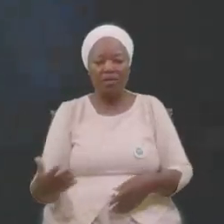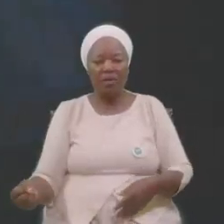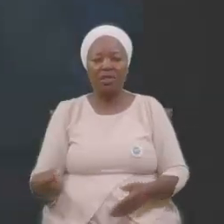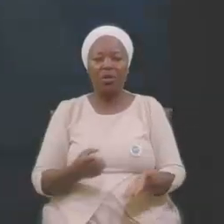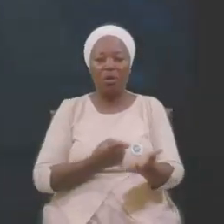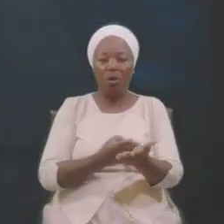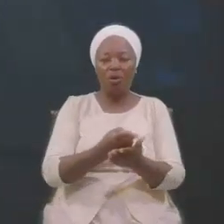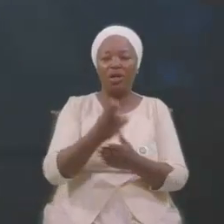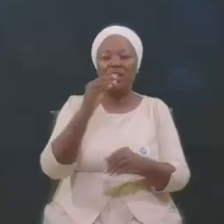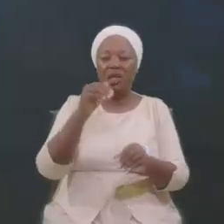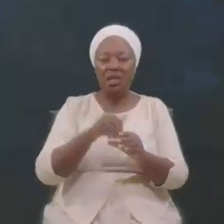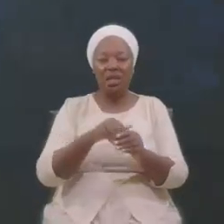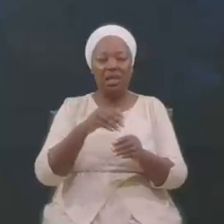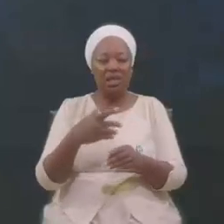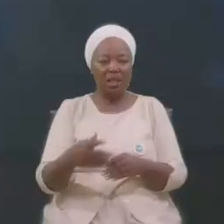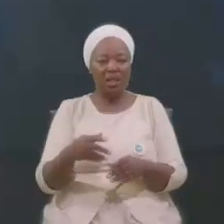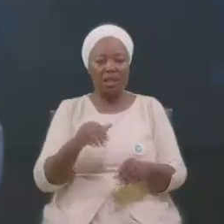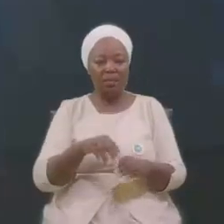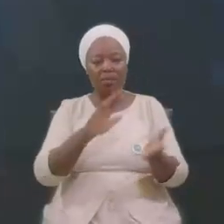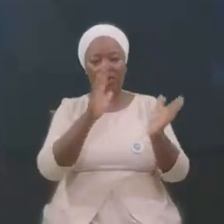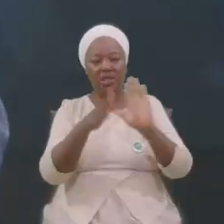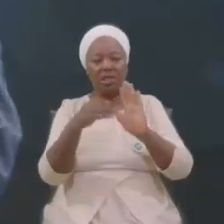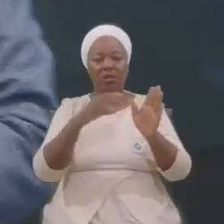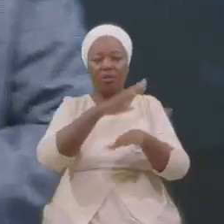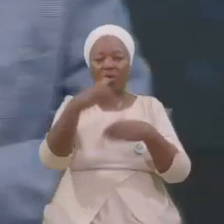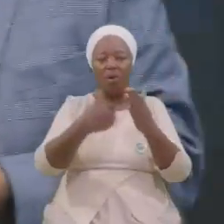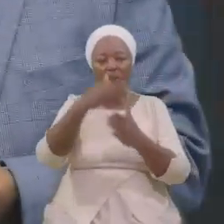the sight of all men.